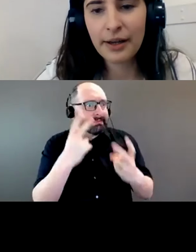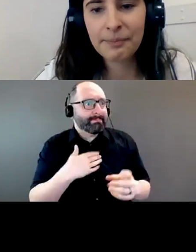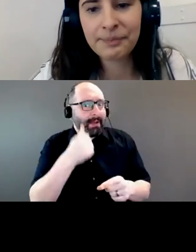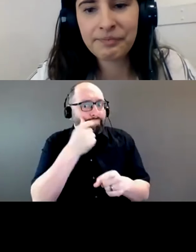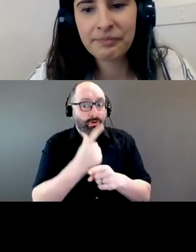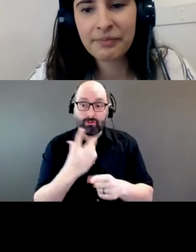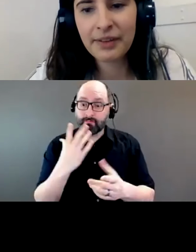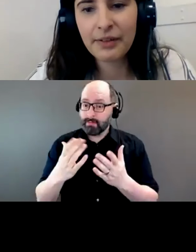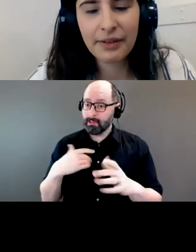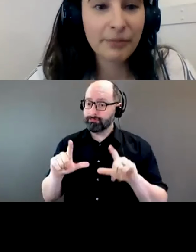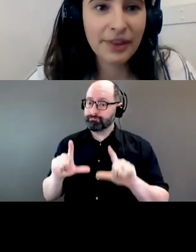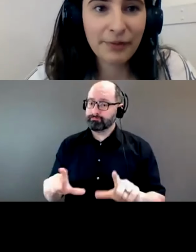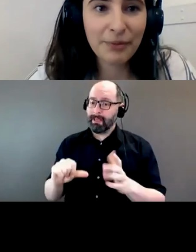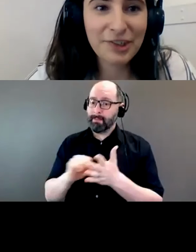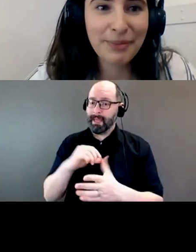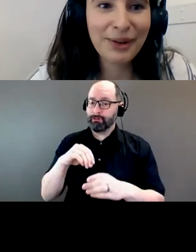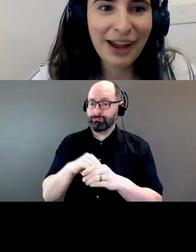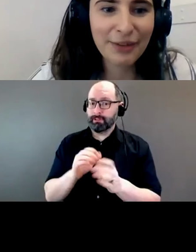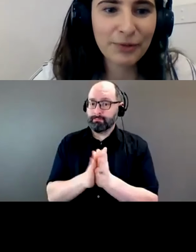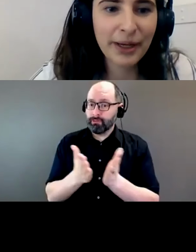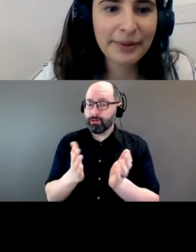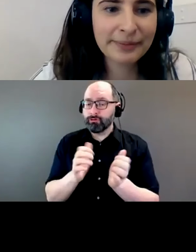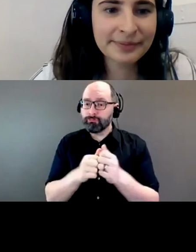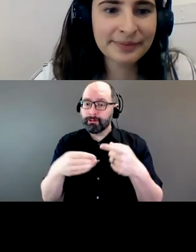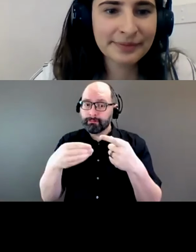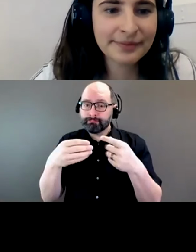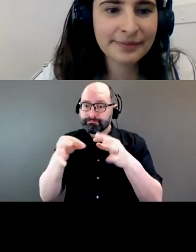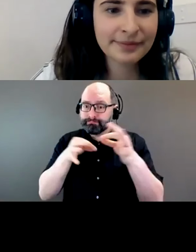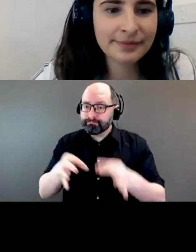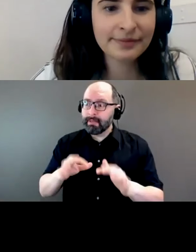book with information about how they moved away.